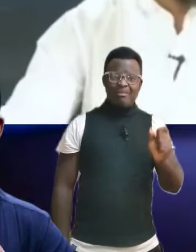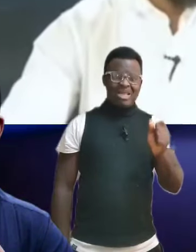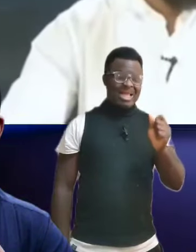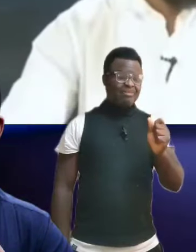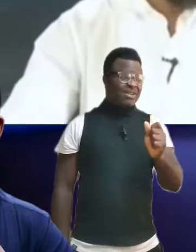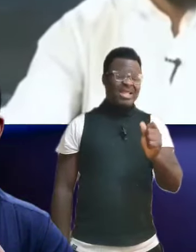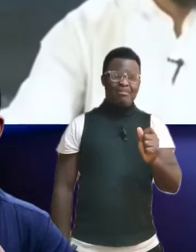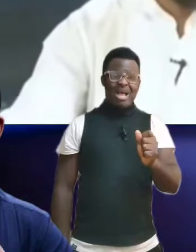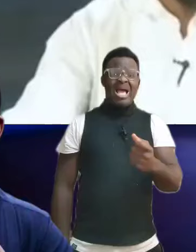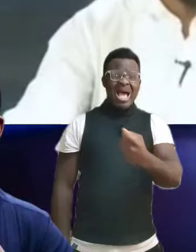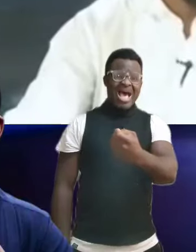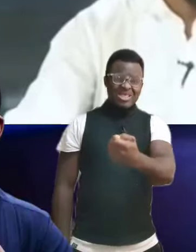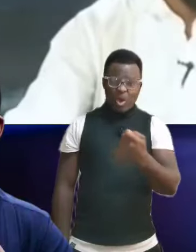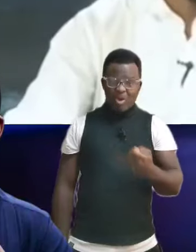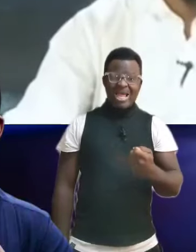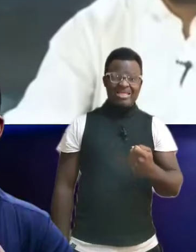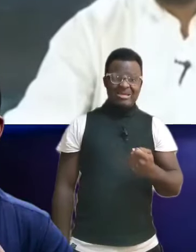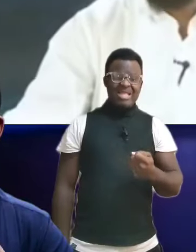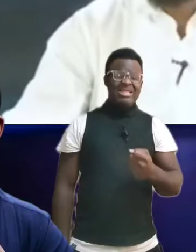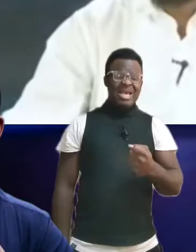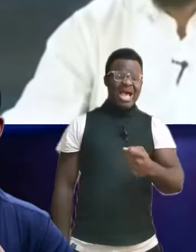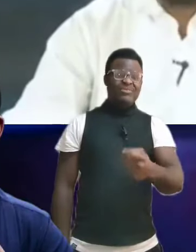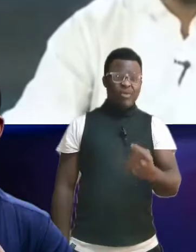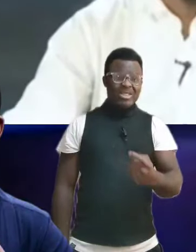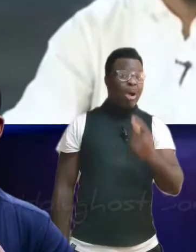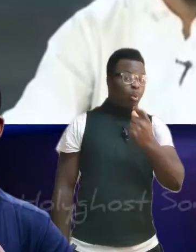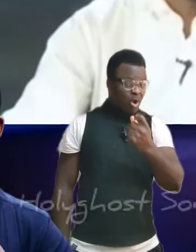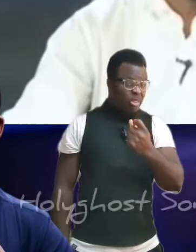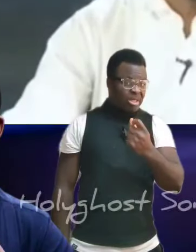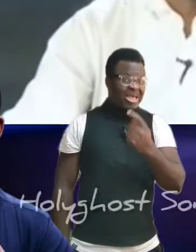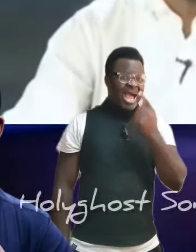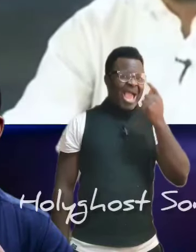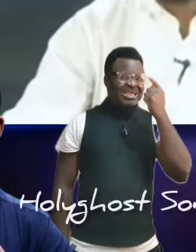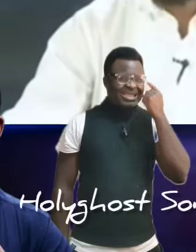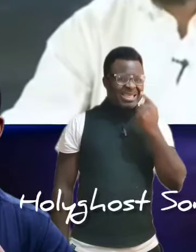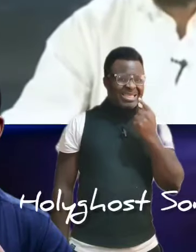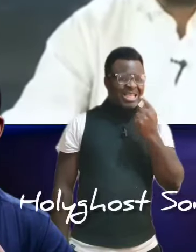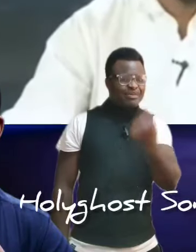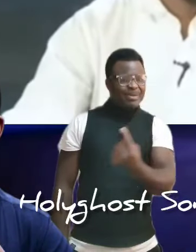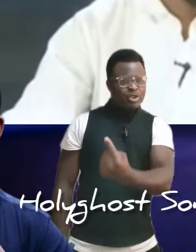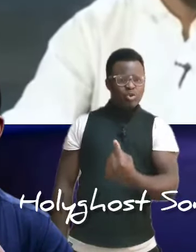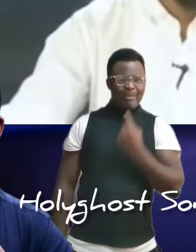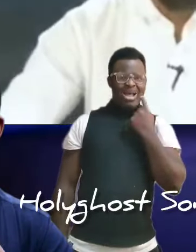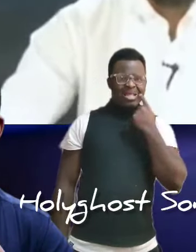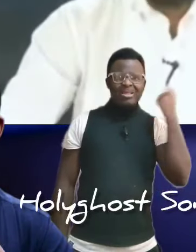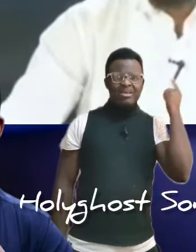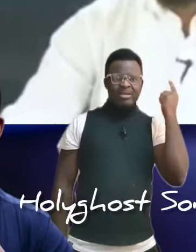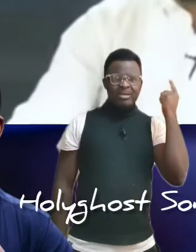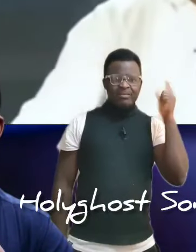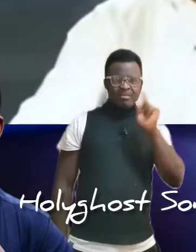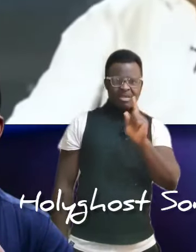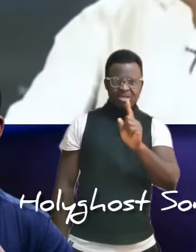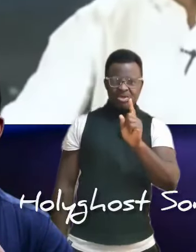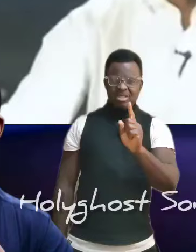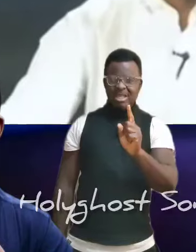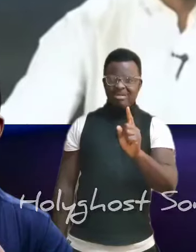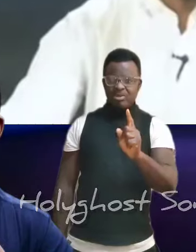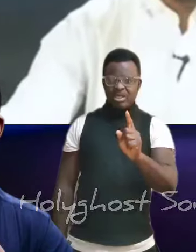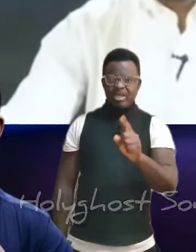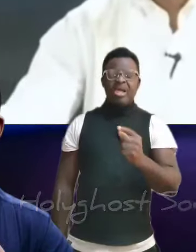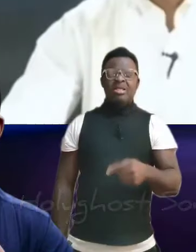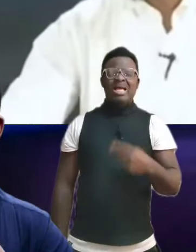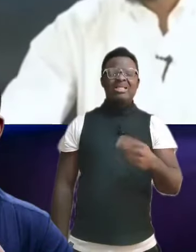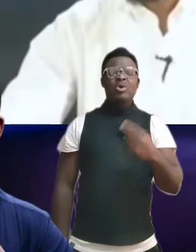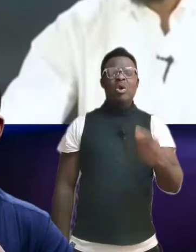angry. That's why they now said, oh, let's teach them a lesson. They want to take away our bread. All right, they want to take away our